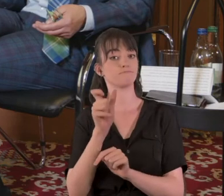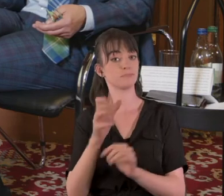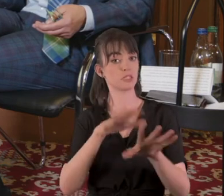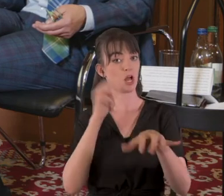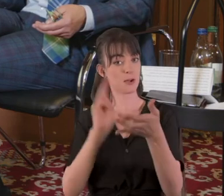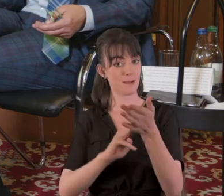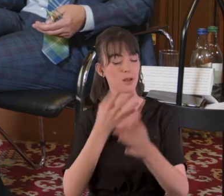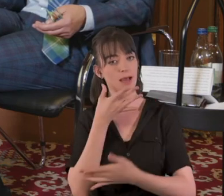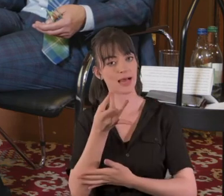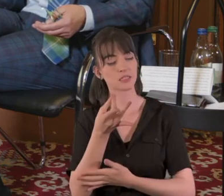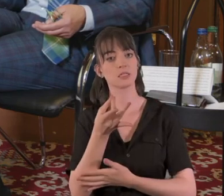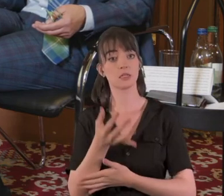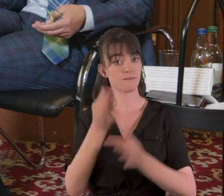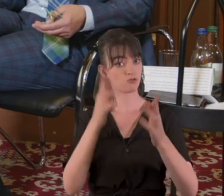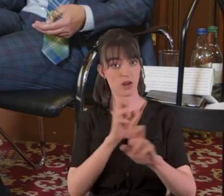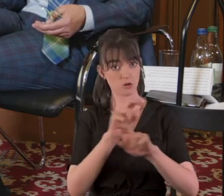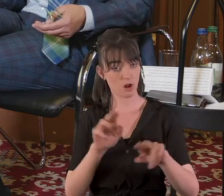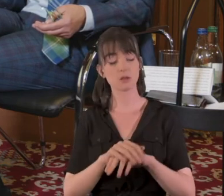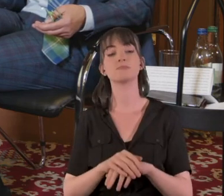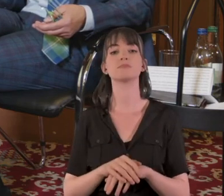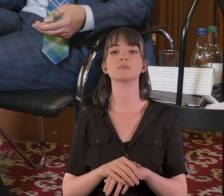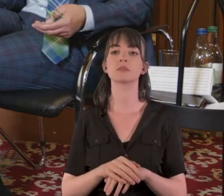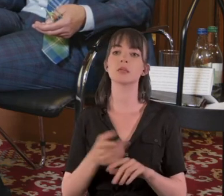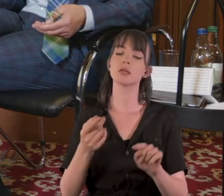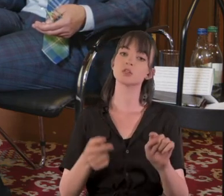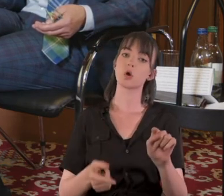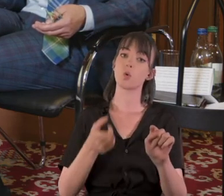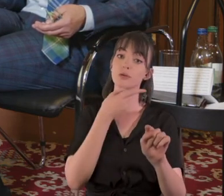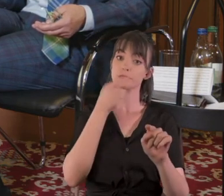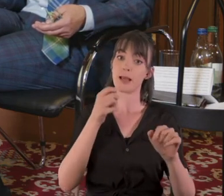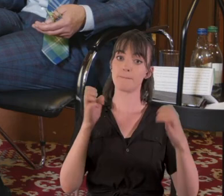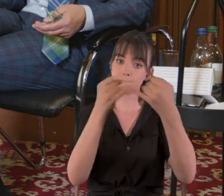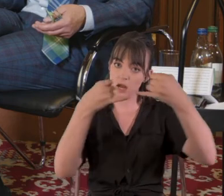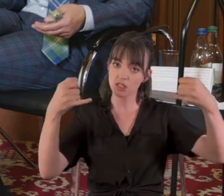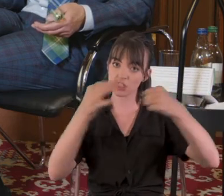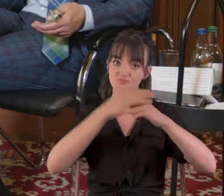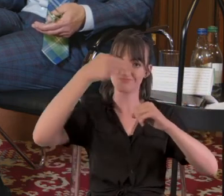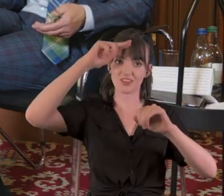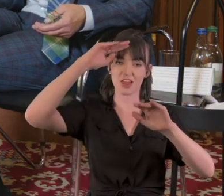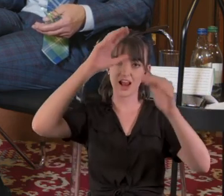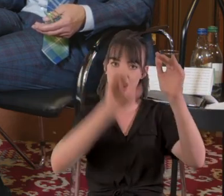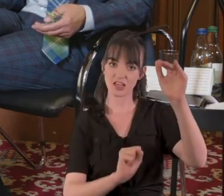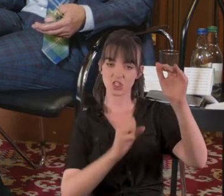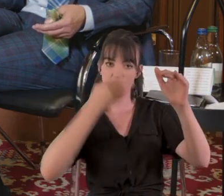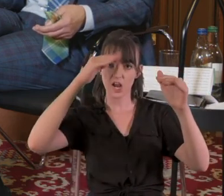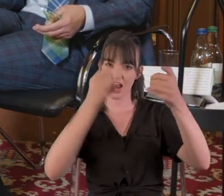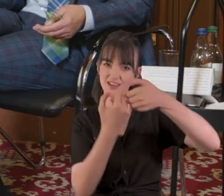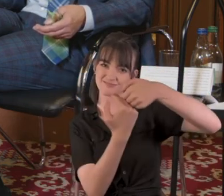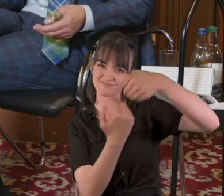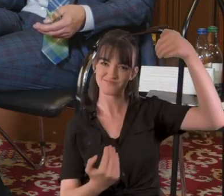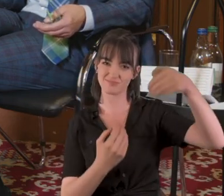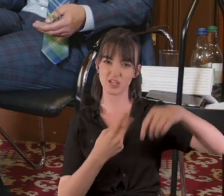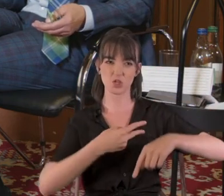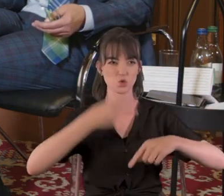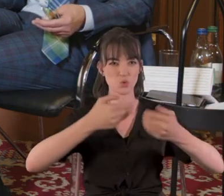audience, asking whether it's accurate to say that partition foregrounded and marked out two sectarian states, but for the northern state